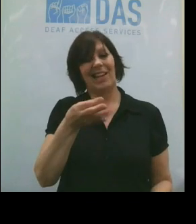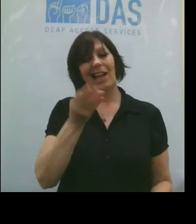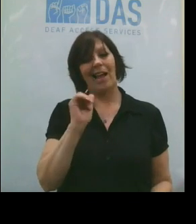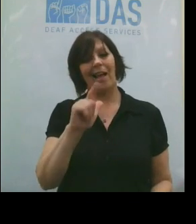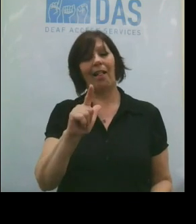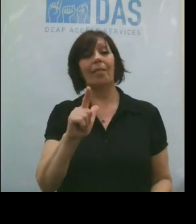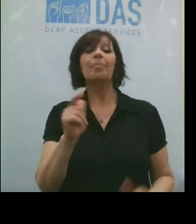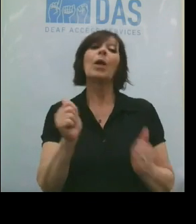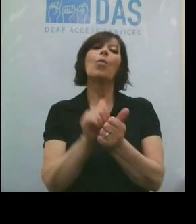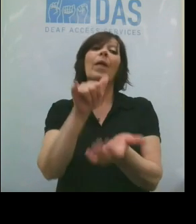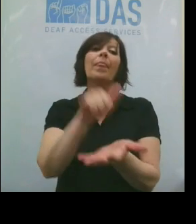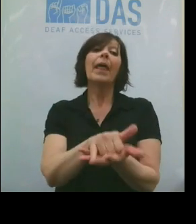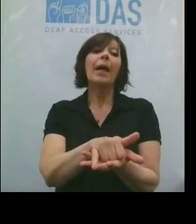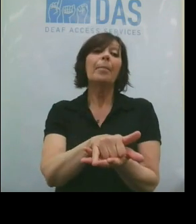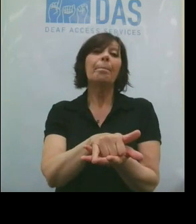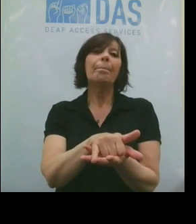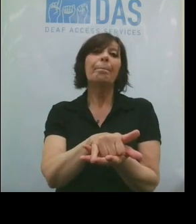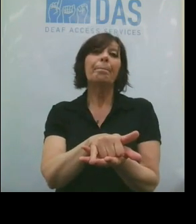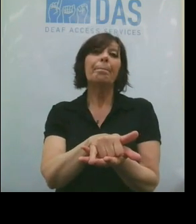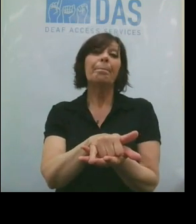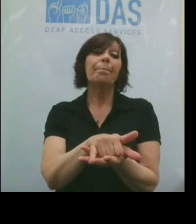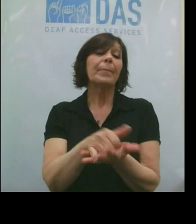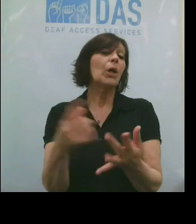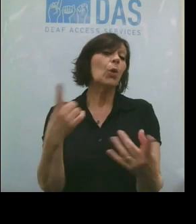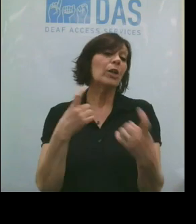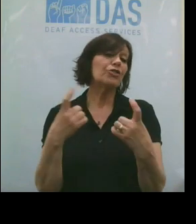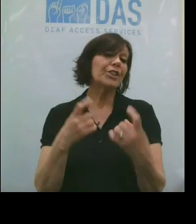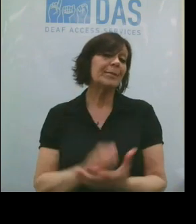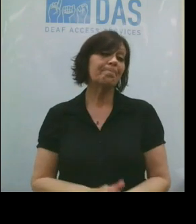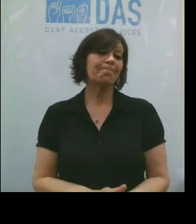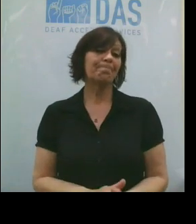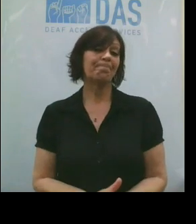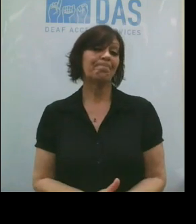With that, we will go back and just start taking questions from the